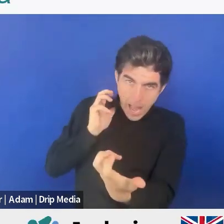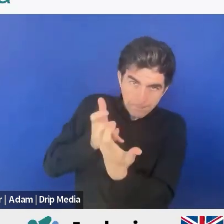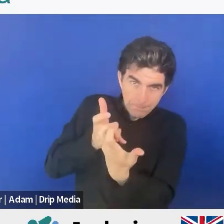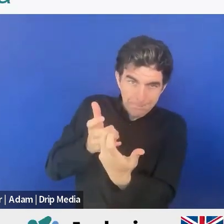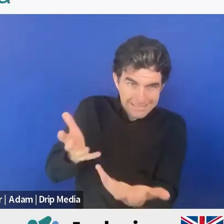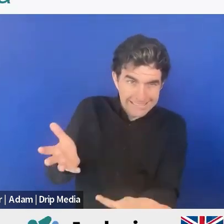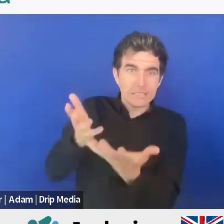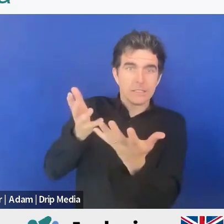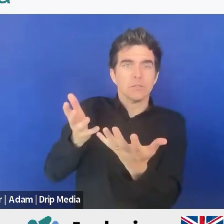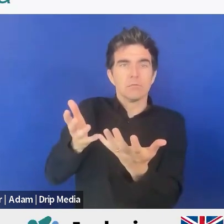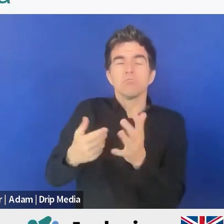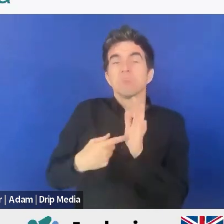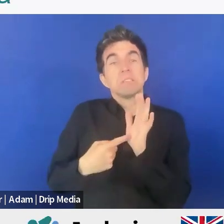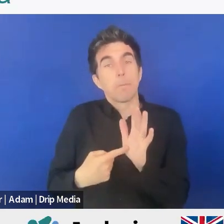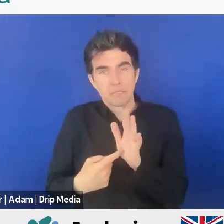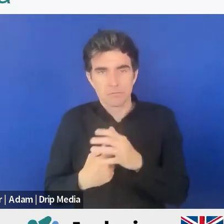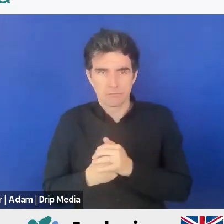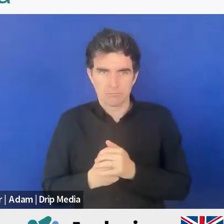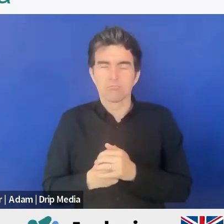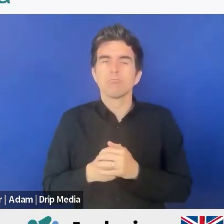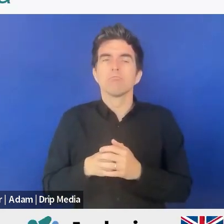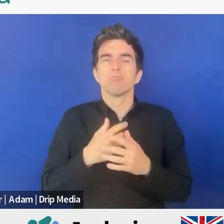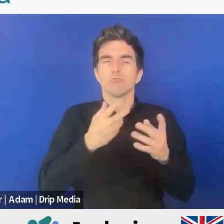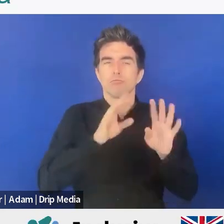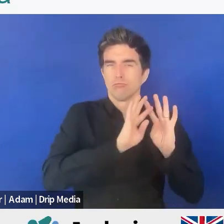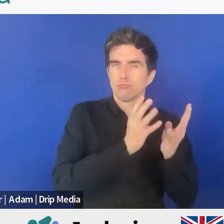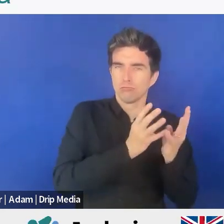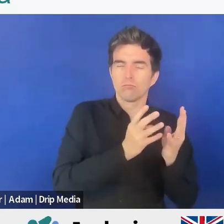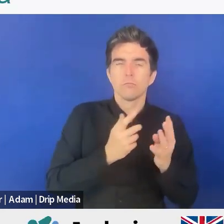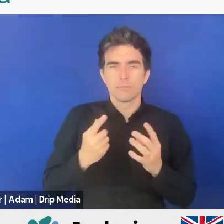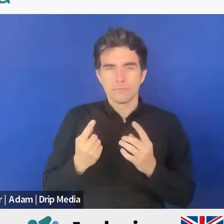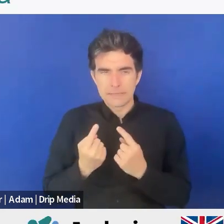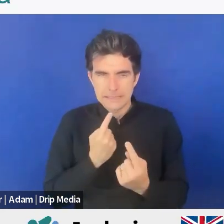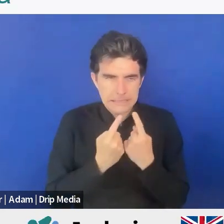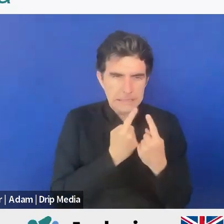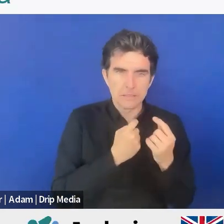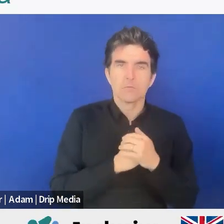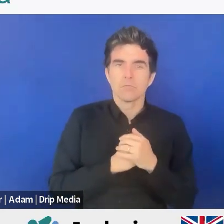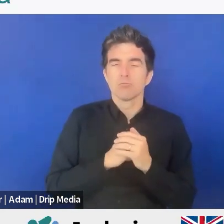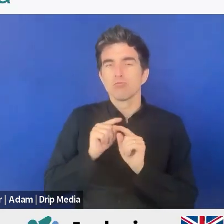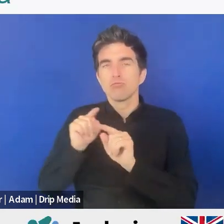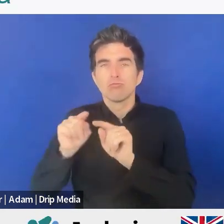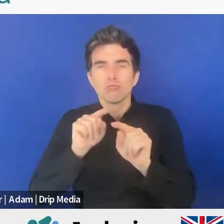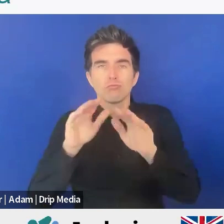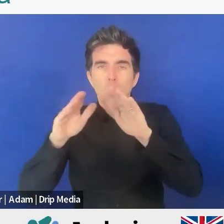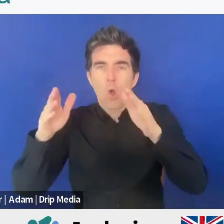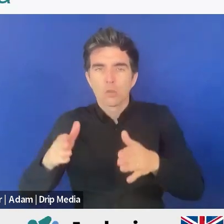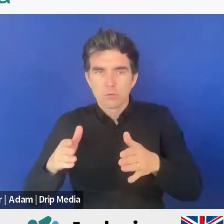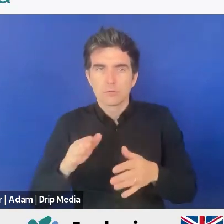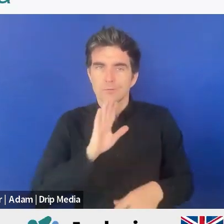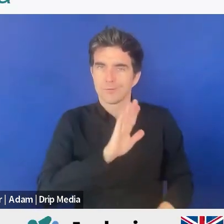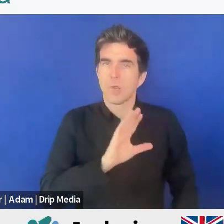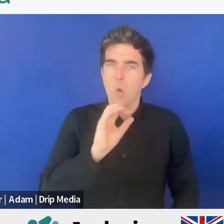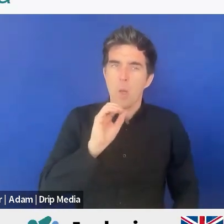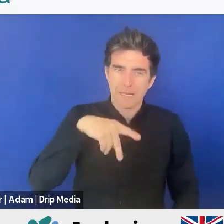ward offices and local education units to organize inclusive education orientation sessions. Through